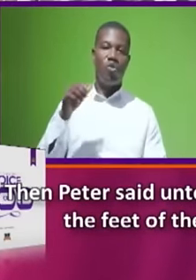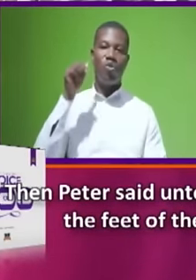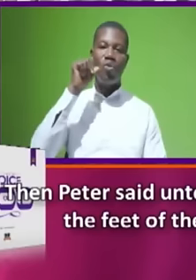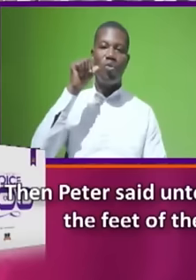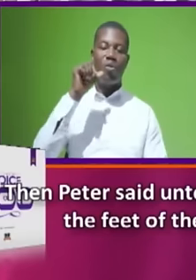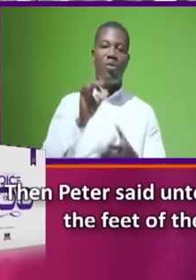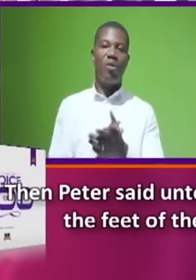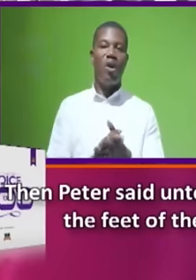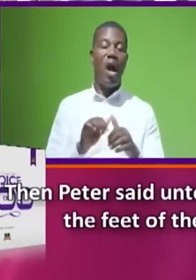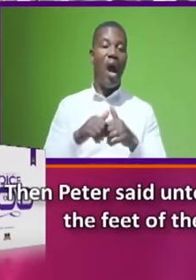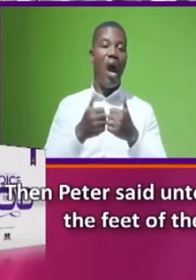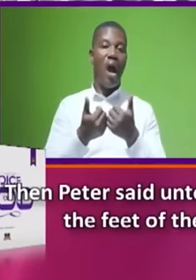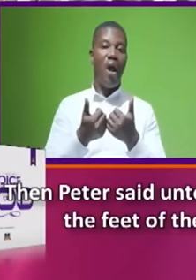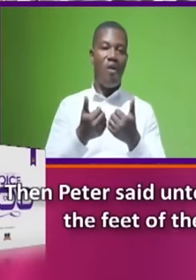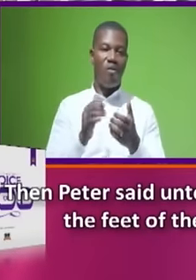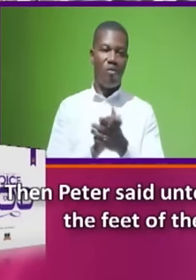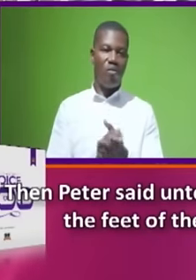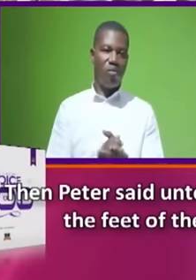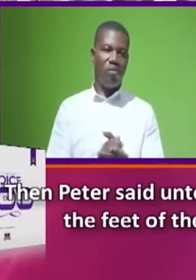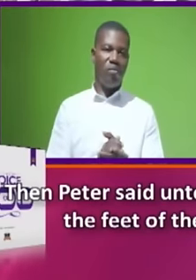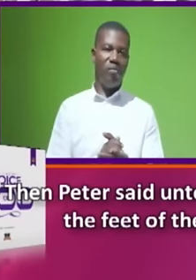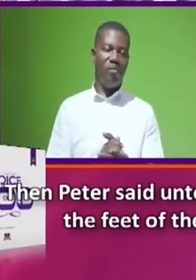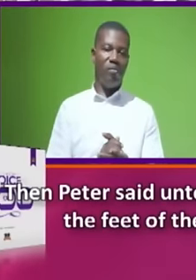How is it that?